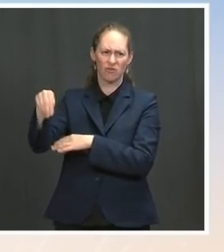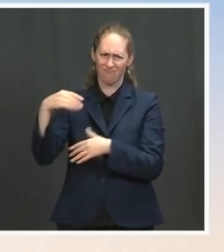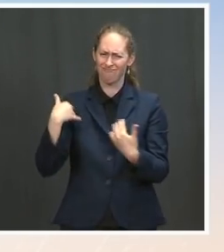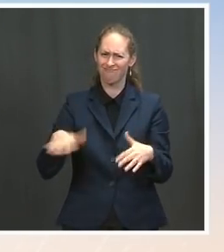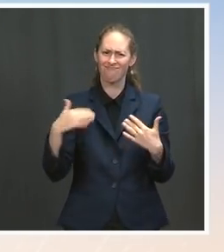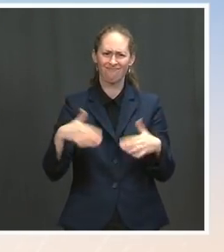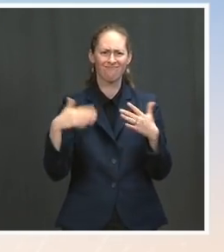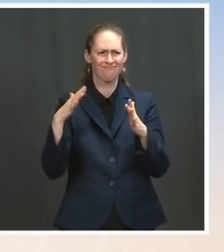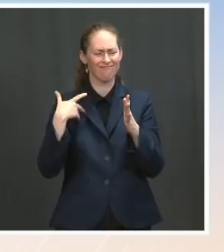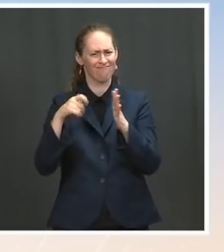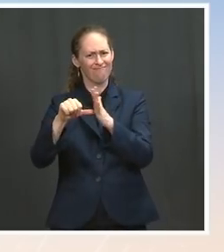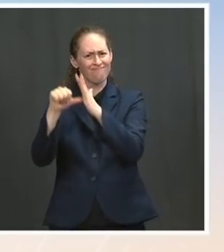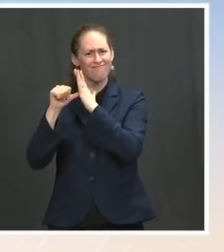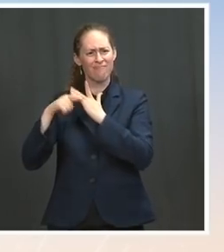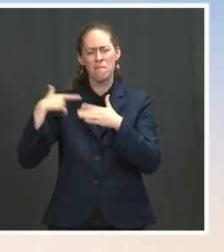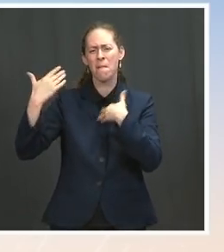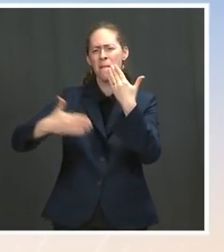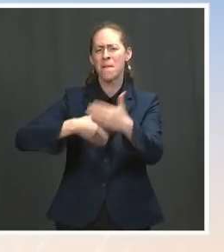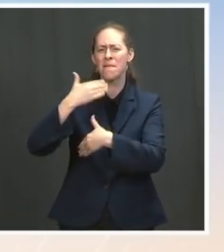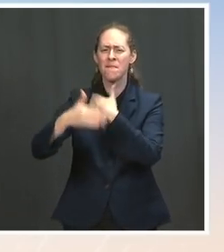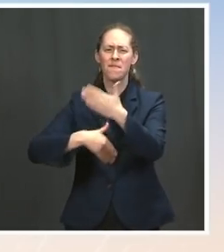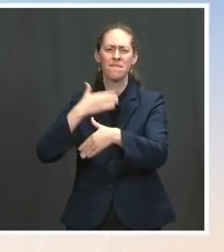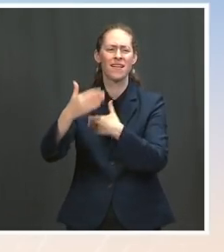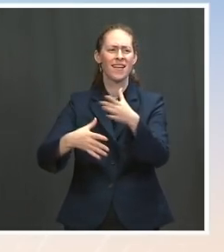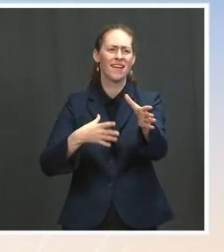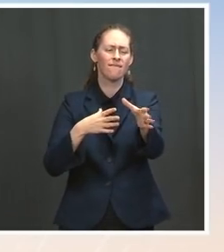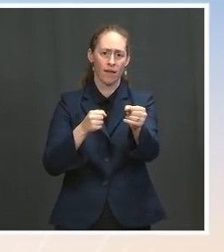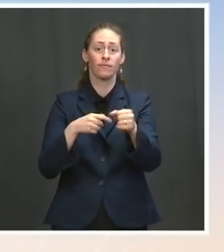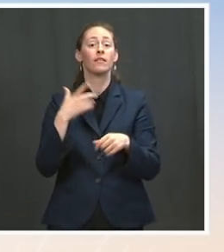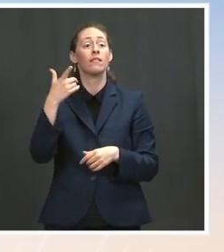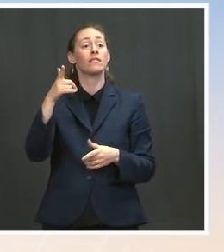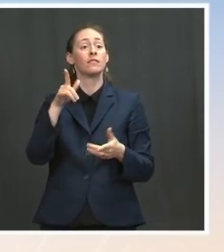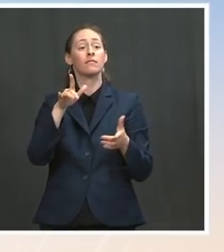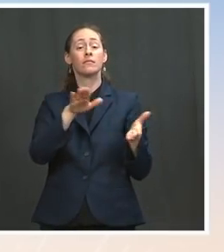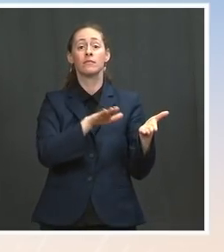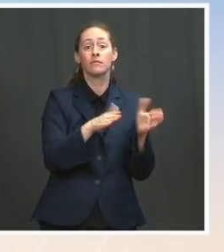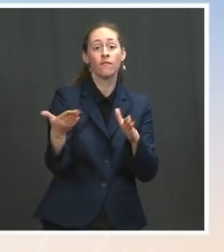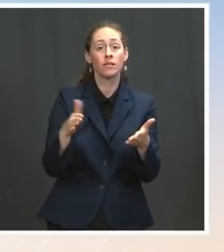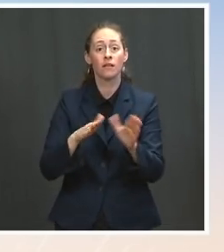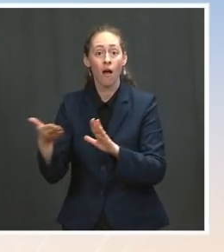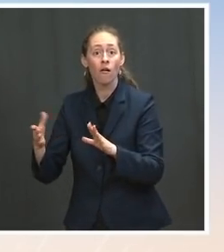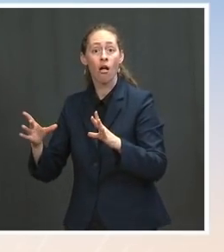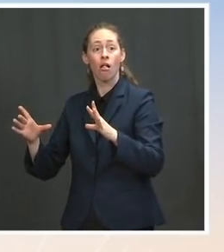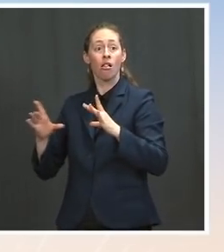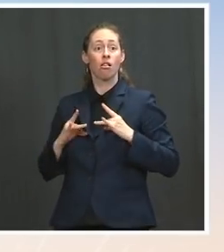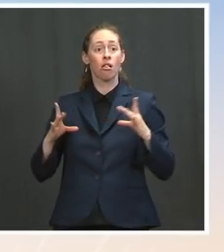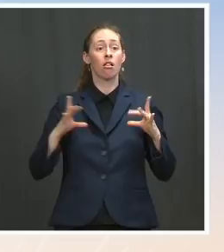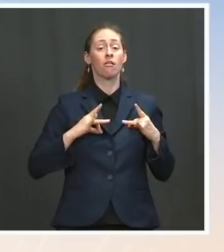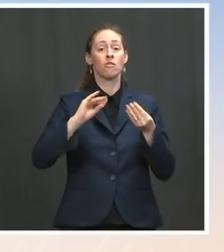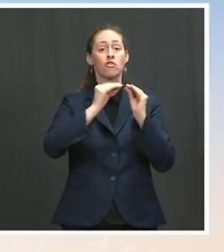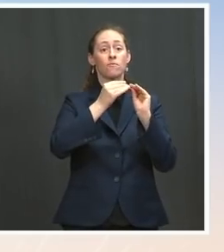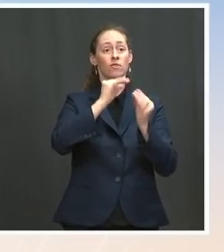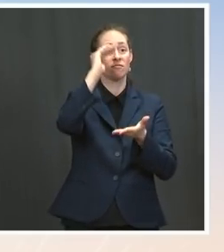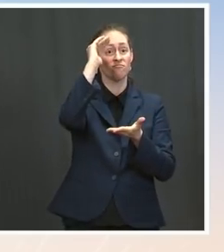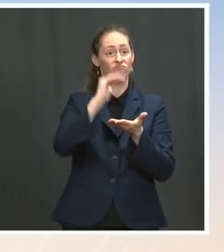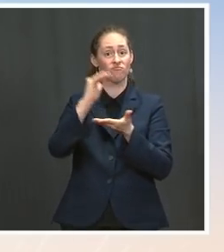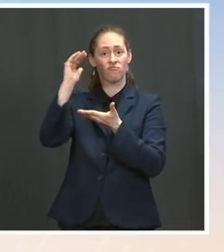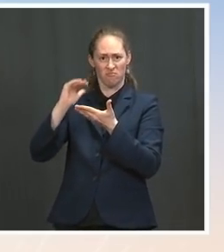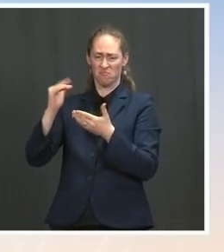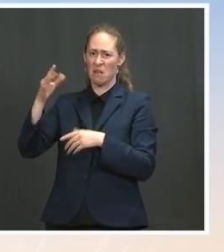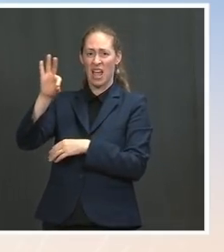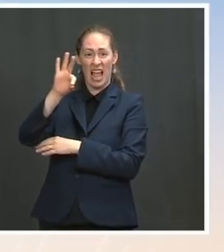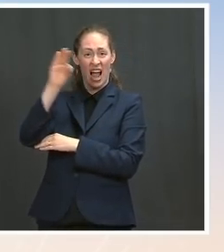administration. COVID-19 cases and deaths have plummeted as a result. Cases are down over 90%. Deaths are down